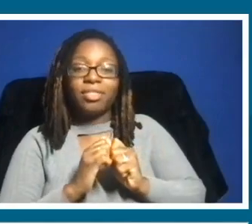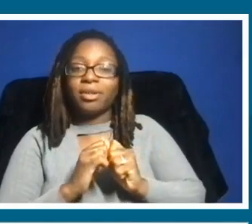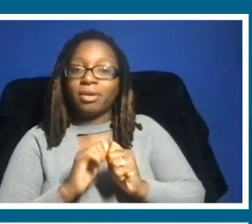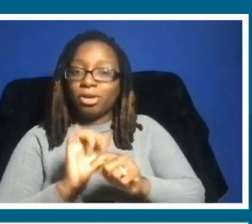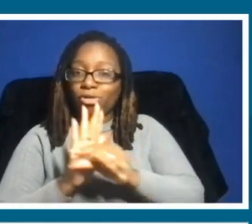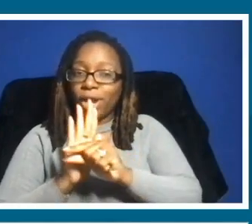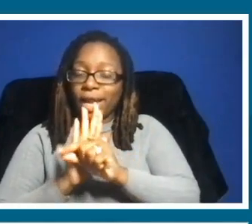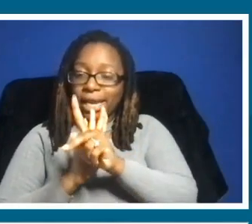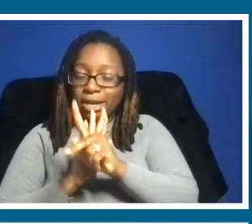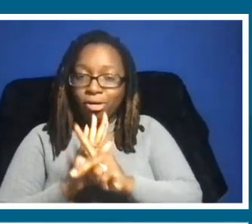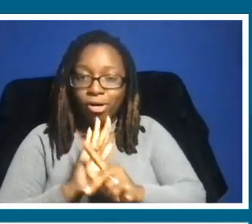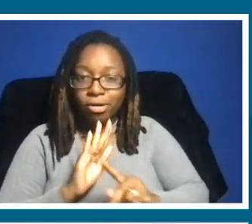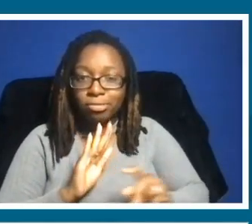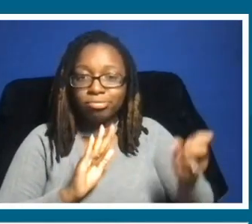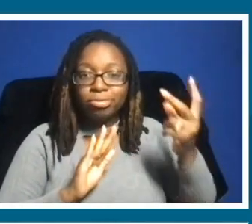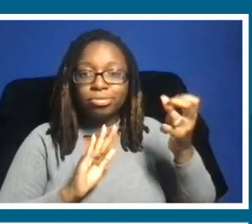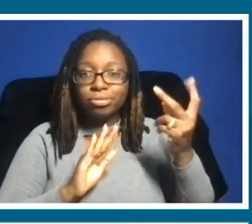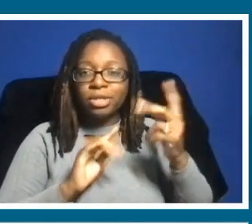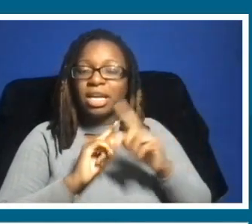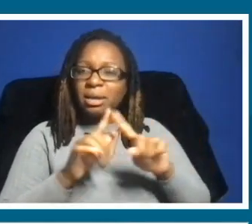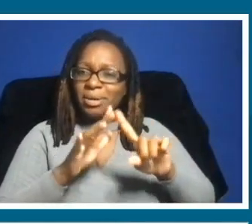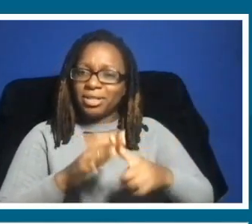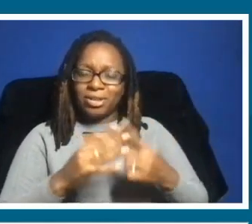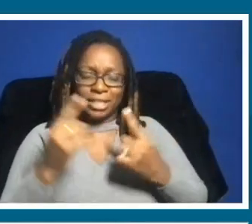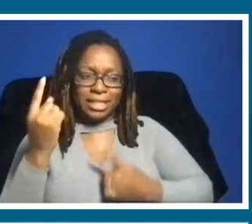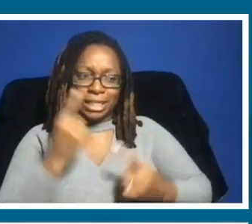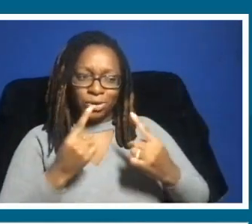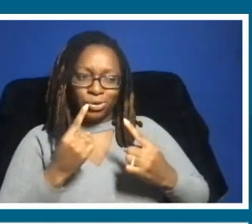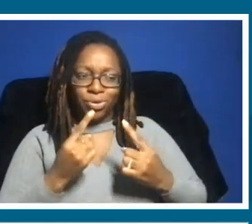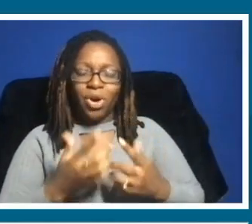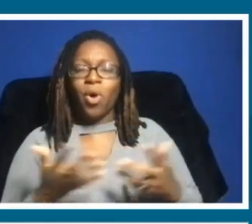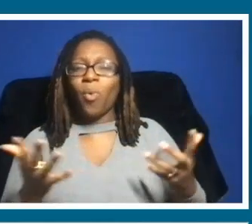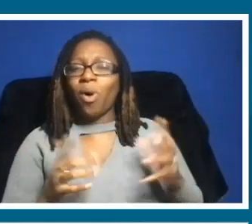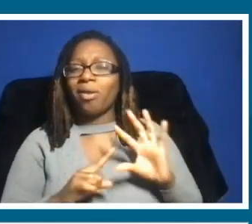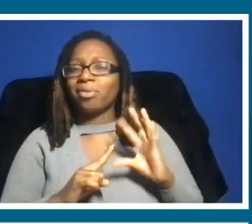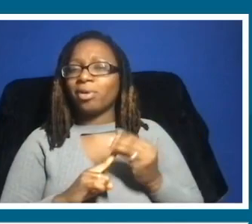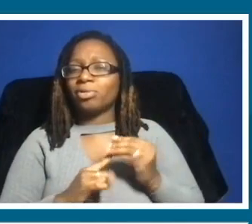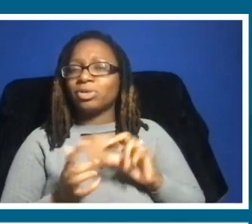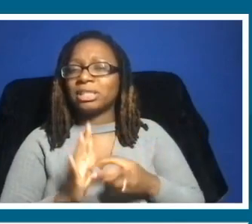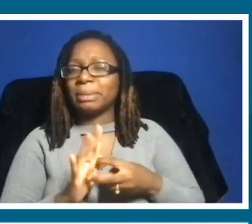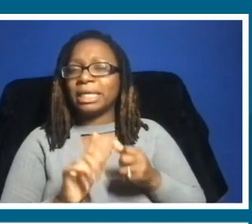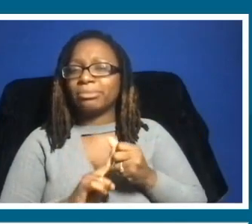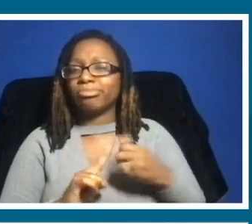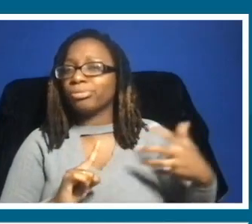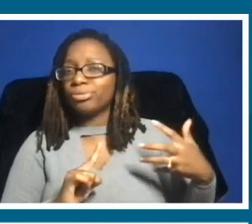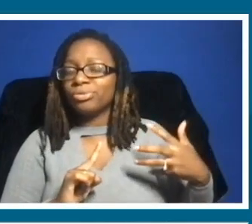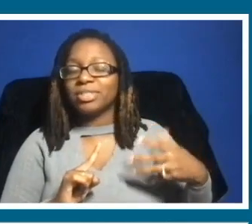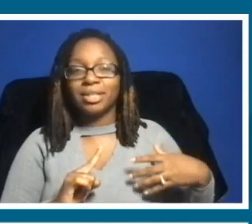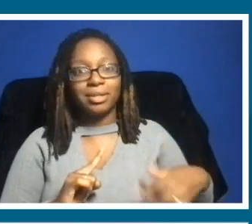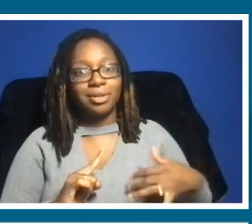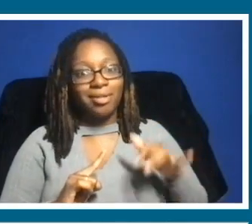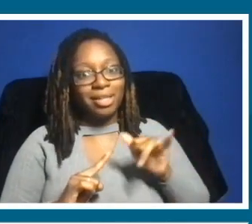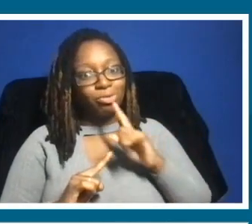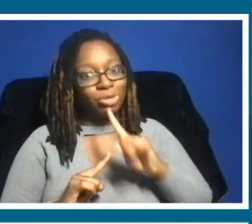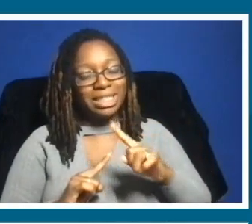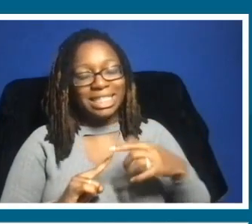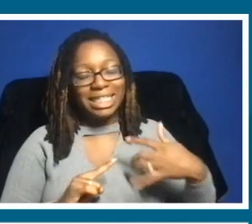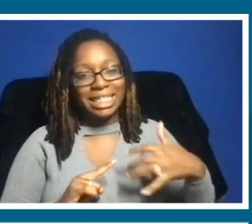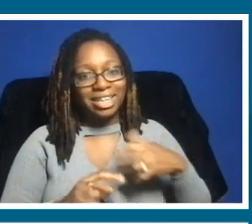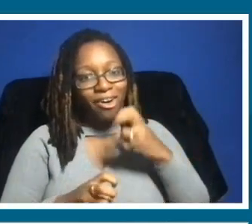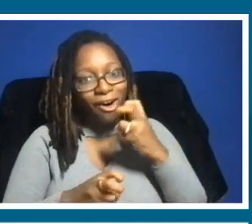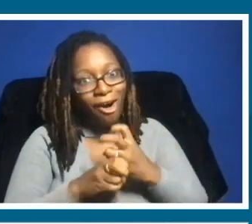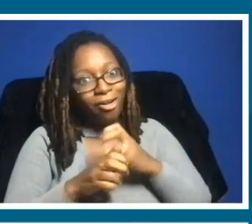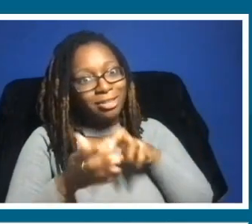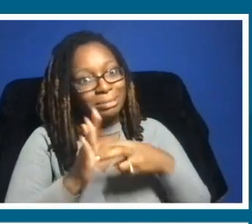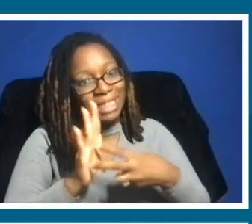going ahead and beginning to think about what is culture, which is a big question to answer. That word is hard to